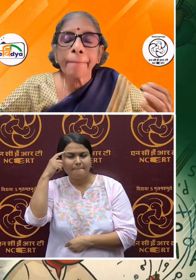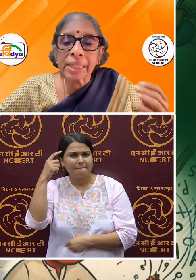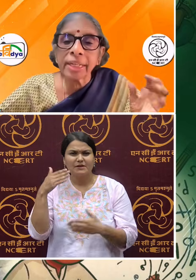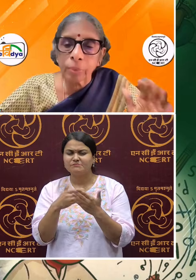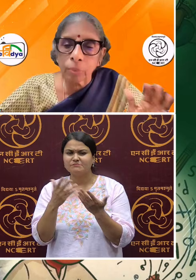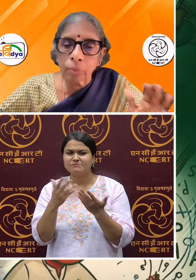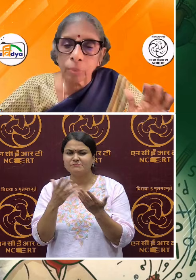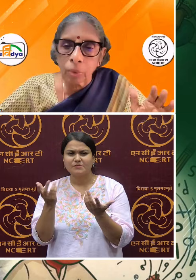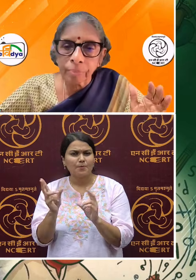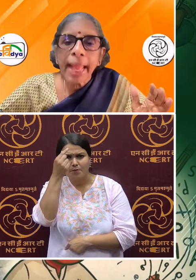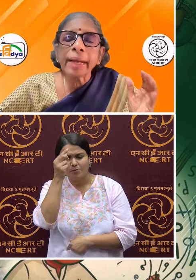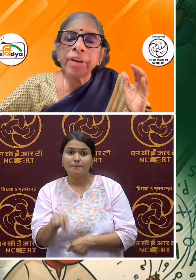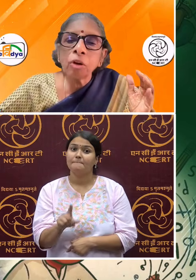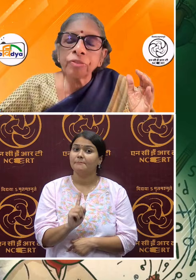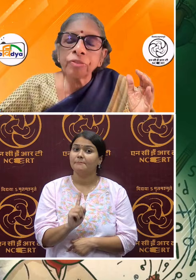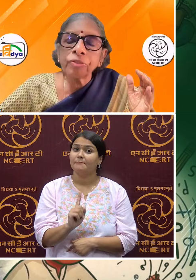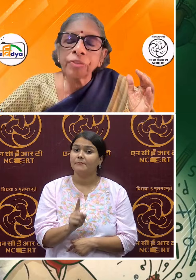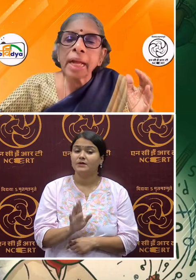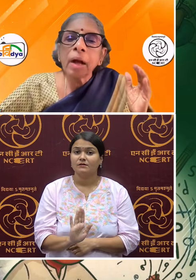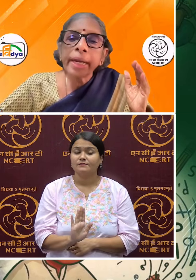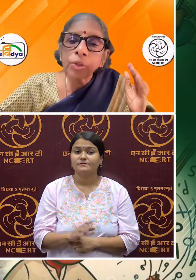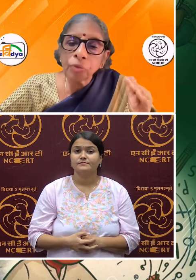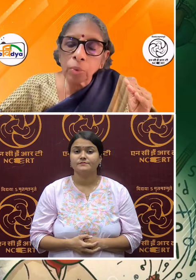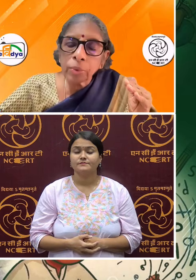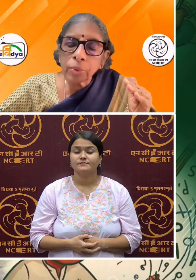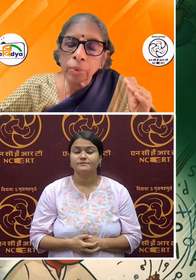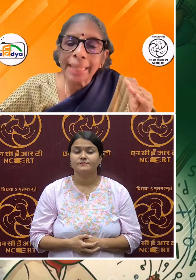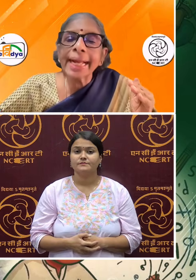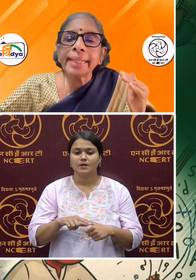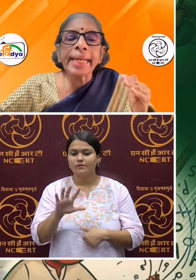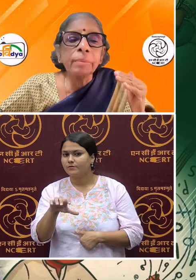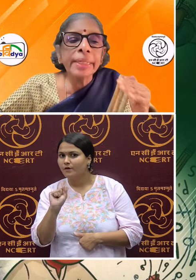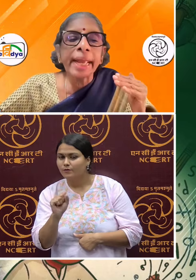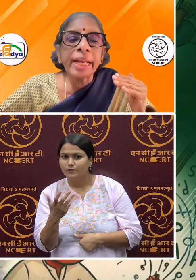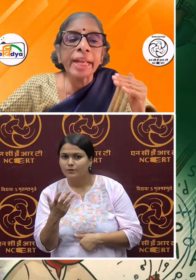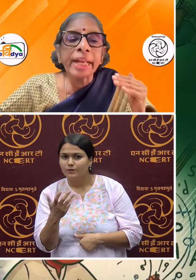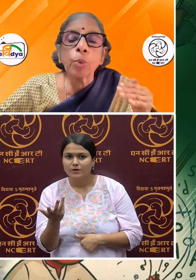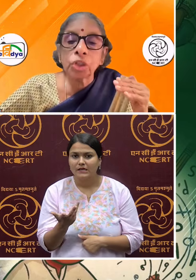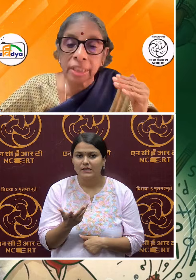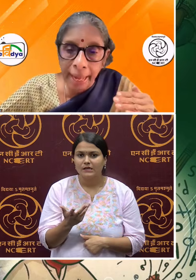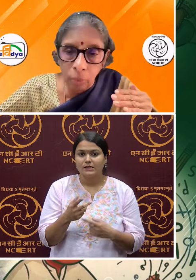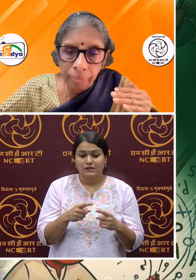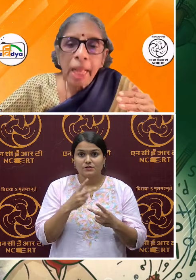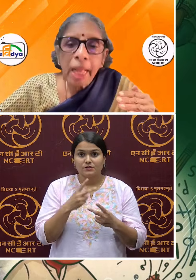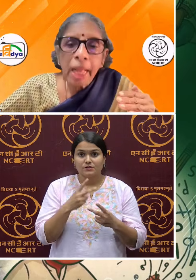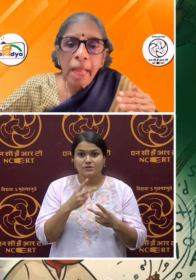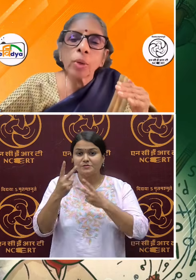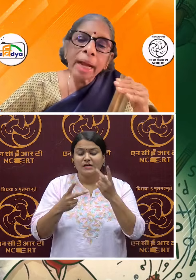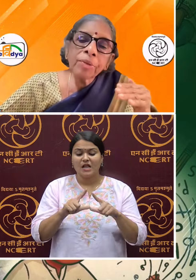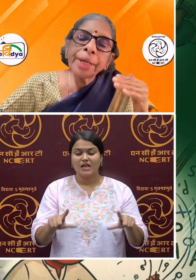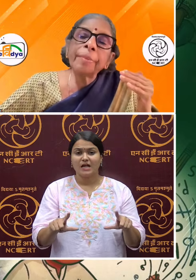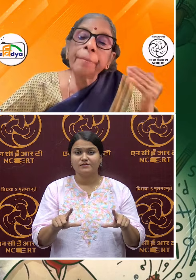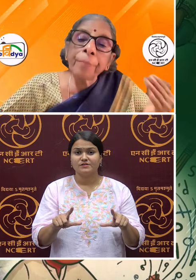injury, but still there was. And very often it was found that they had limited exposure to language.